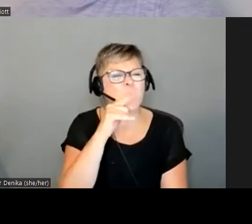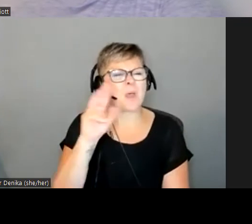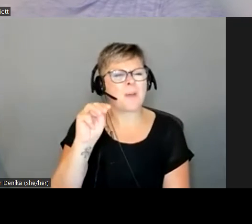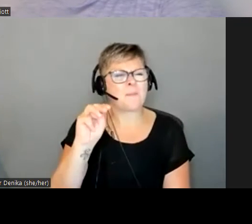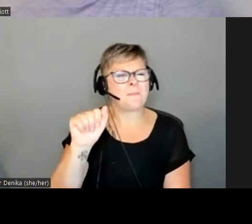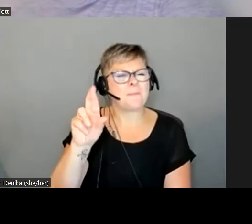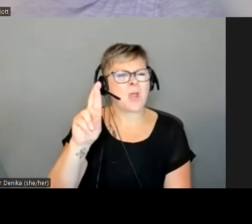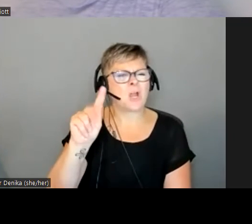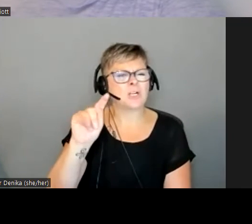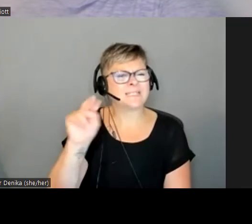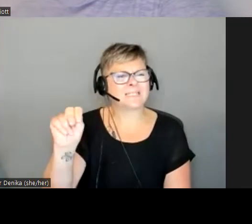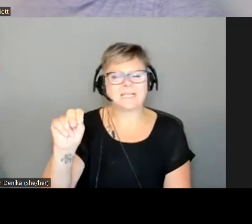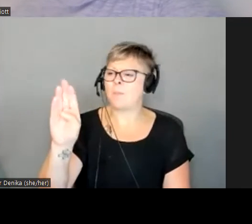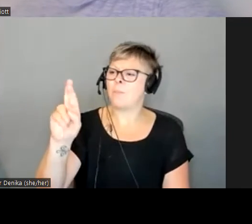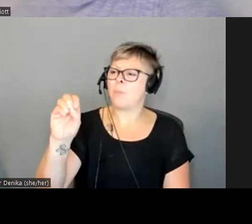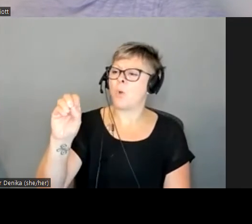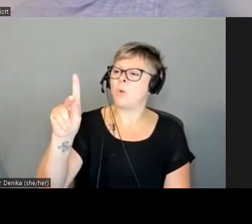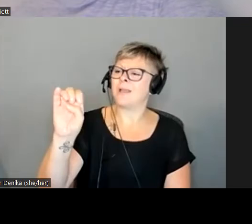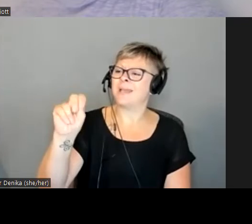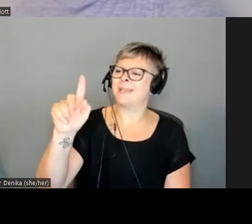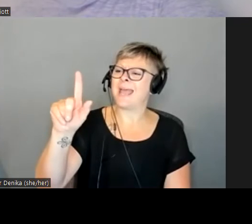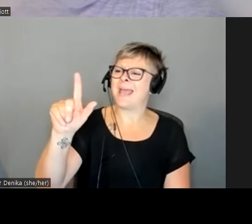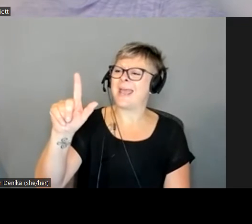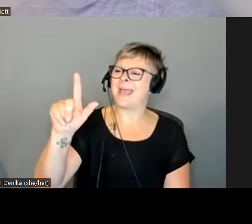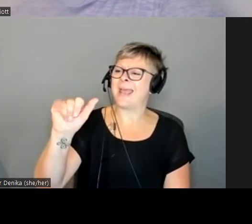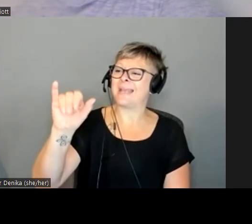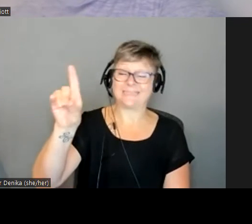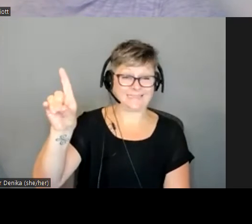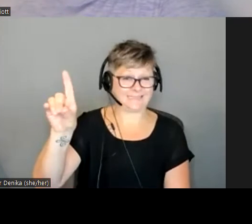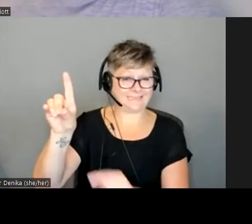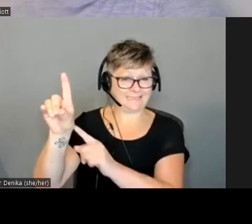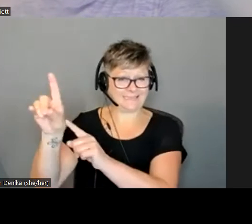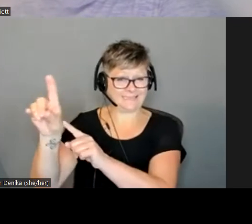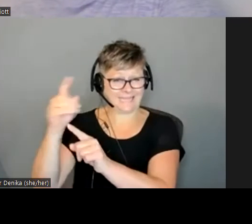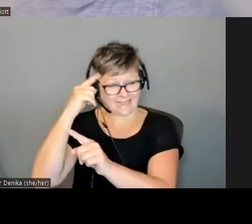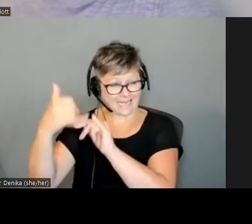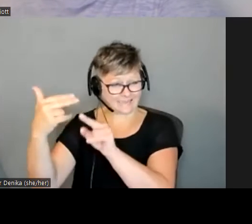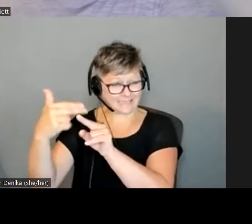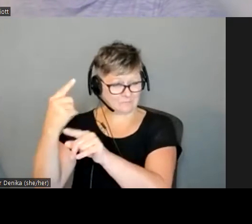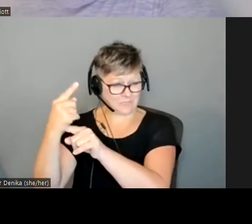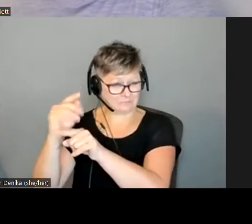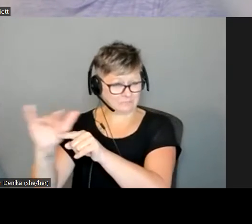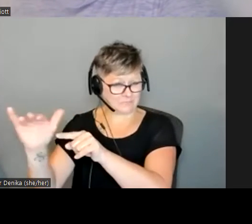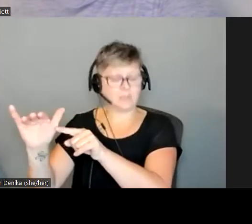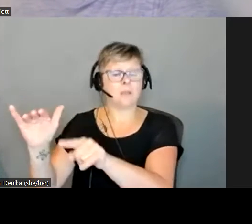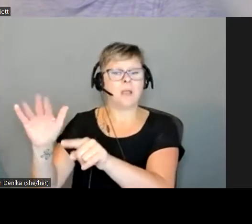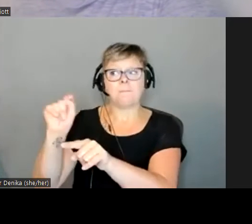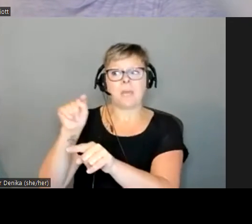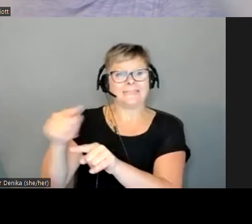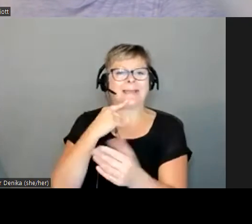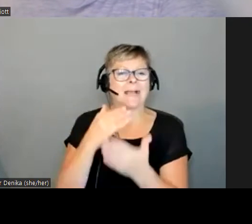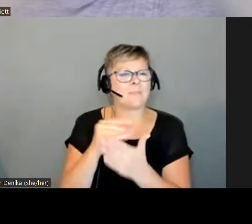are familiar with him, but he has an amazing way of talking about the genocide,